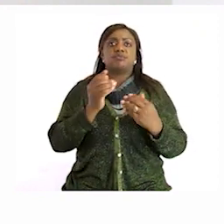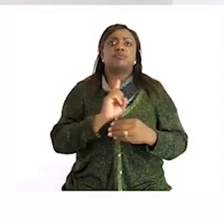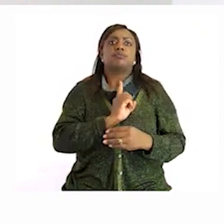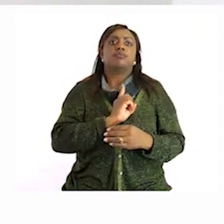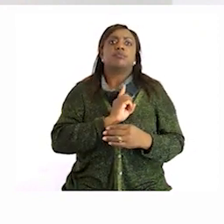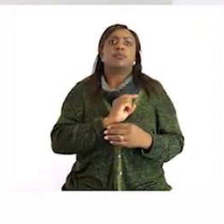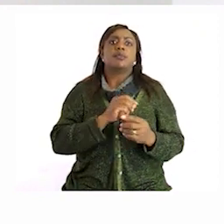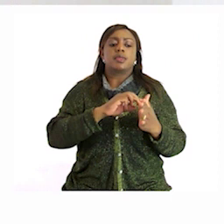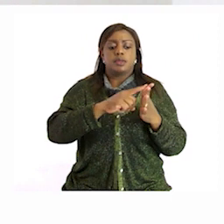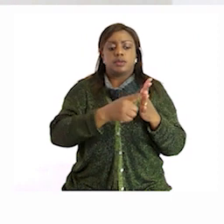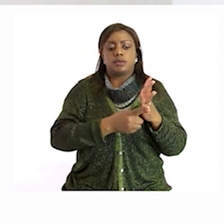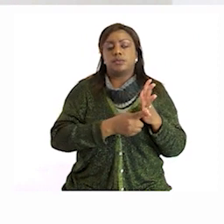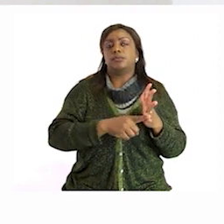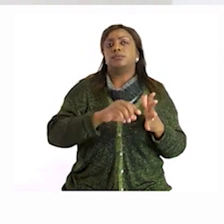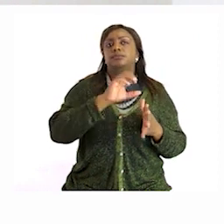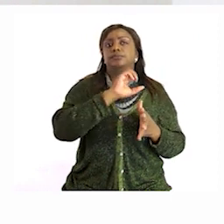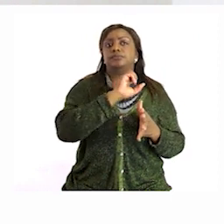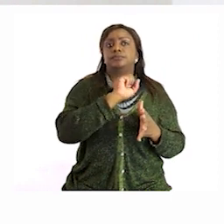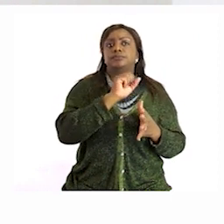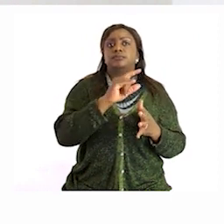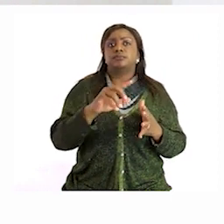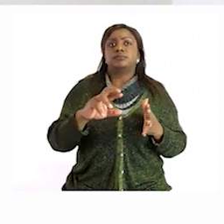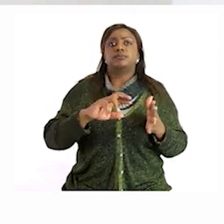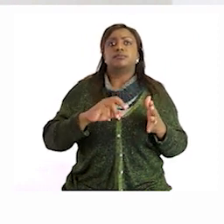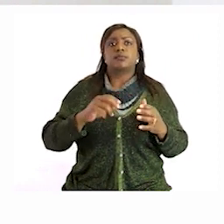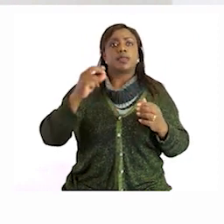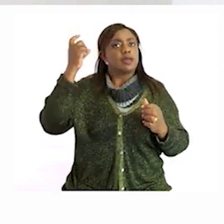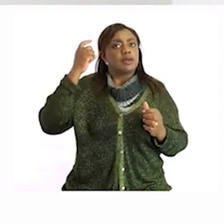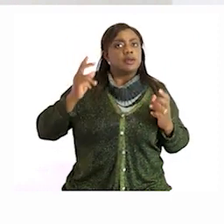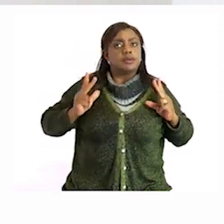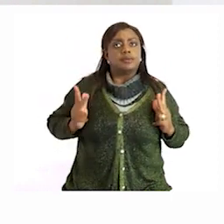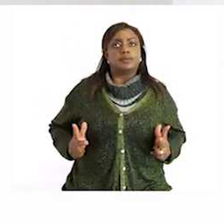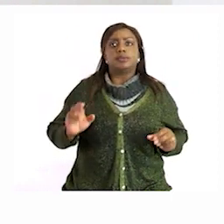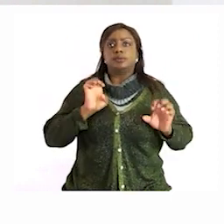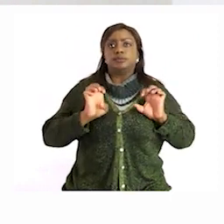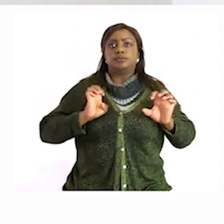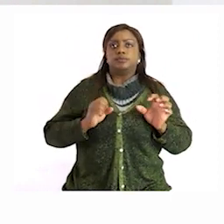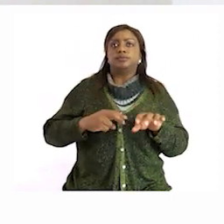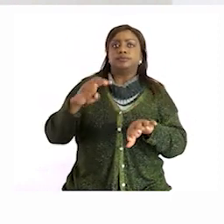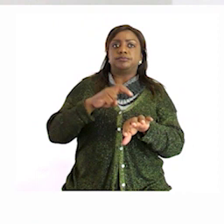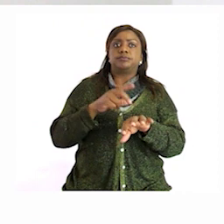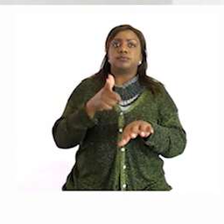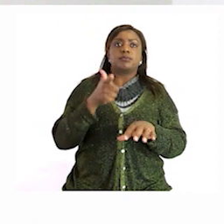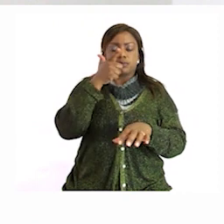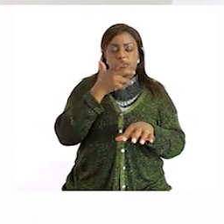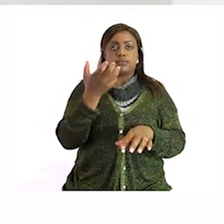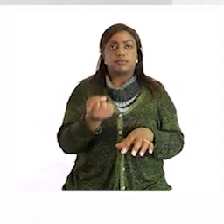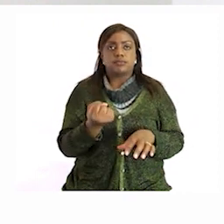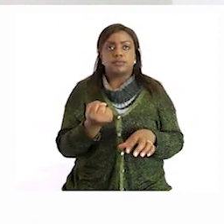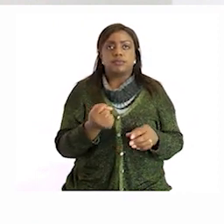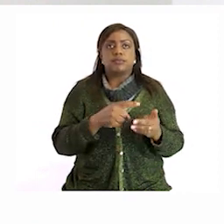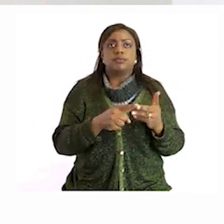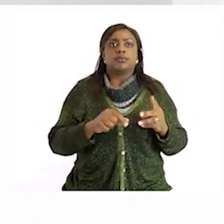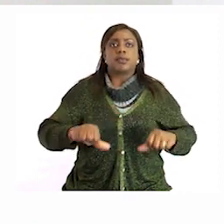Sexuality. Sexuality is the physical and emotional readiness for sexual intercourse. Sexual health.